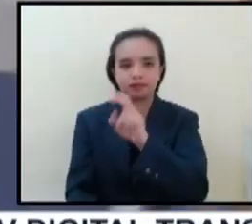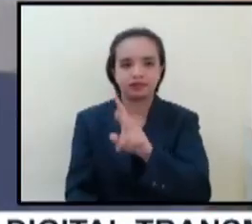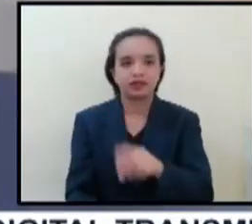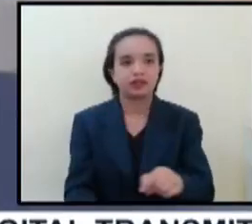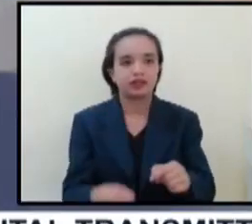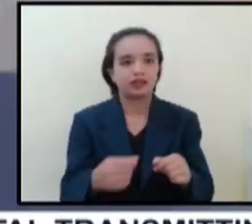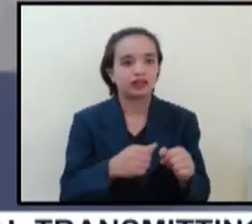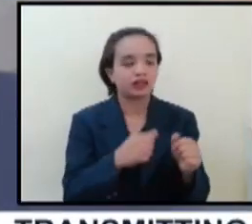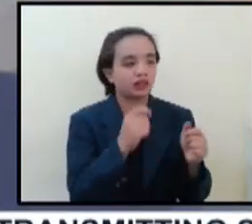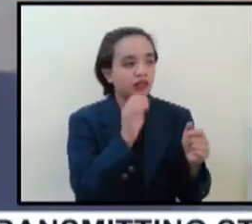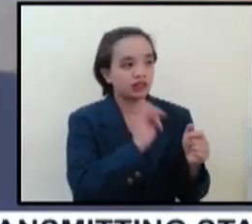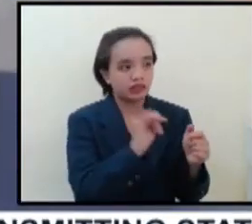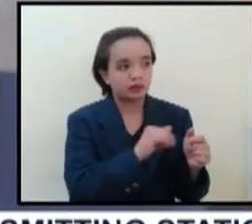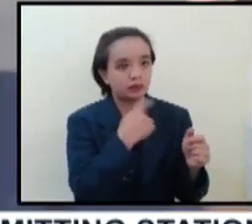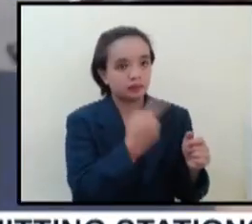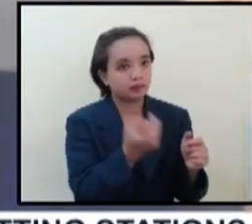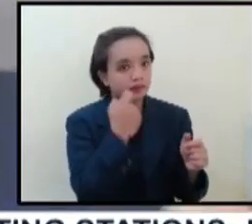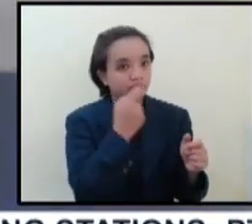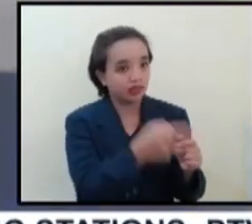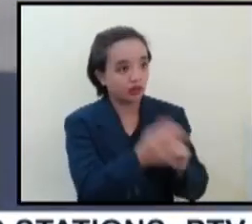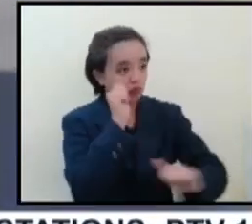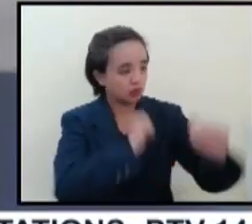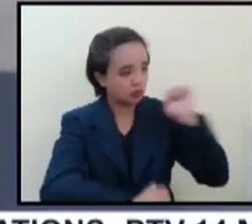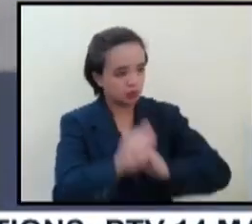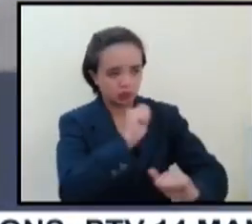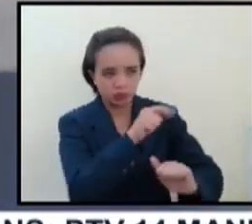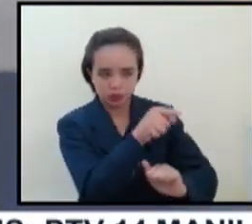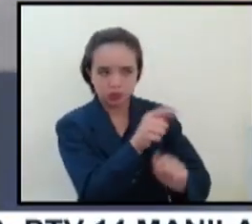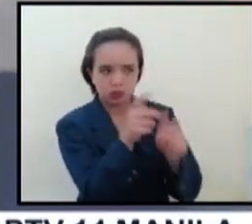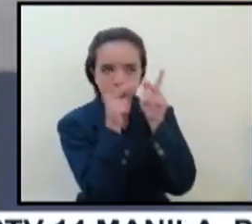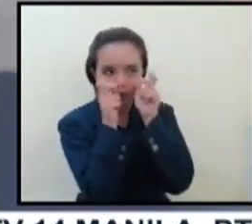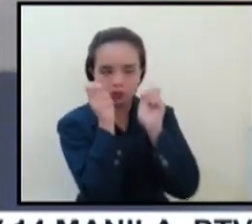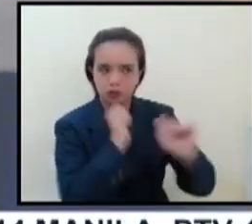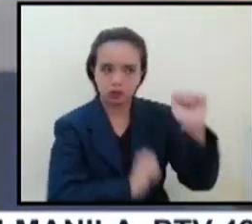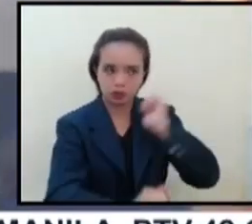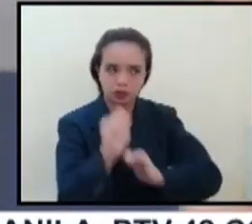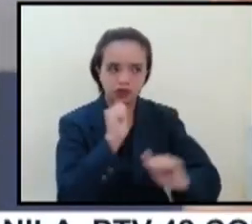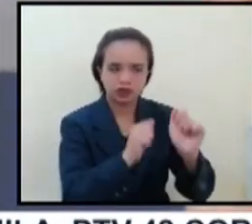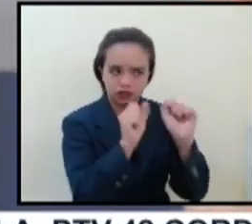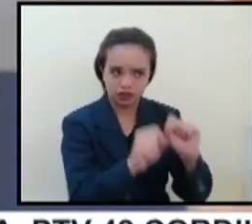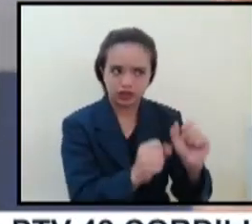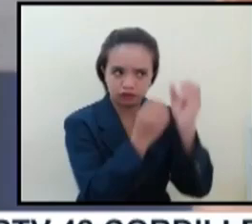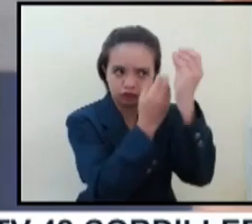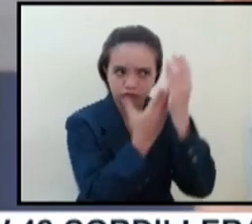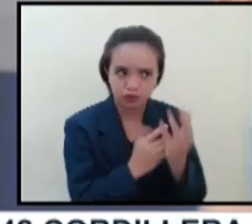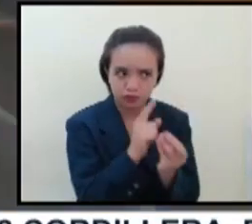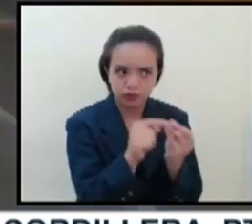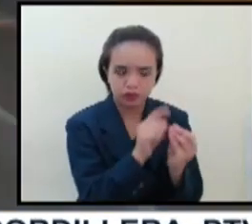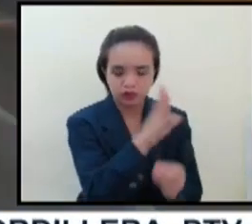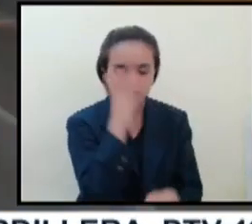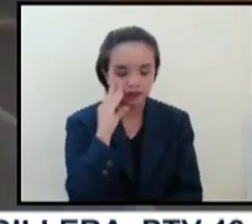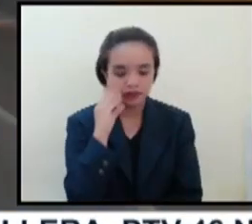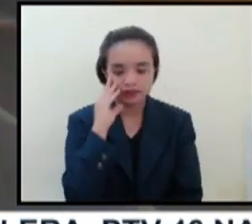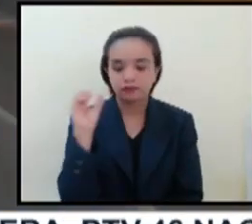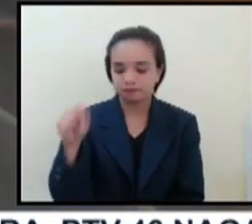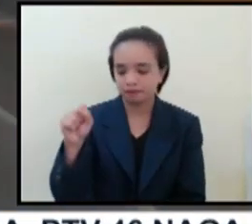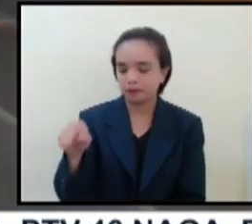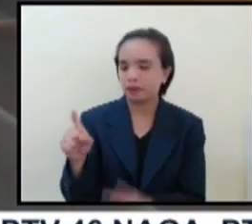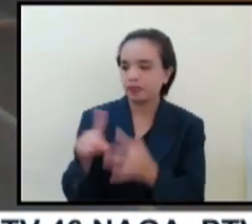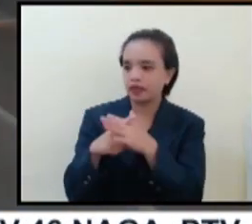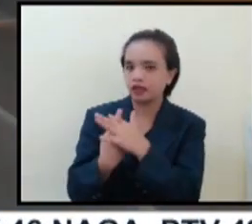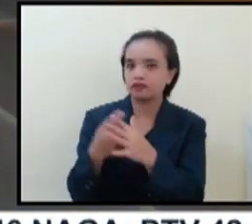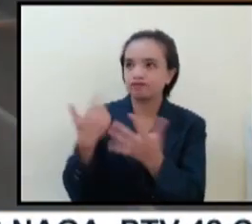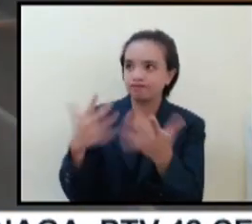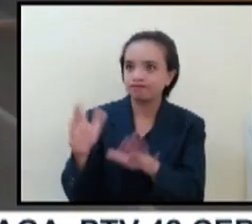gaya natin nabanggit, hindi kayo maarte rin. So we heard that you're an actress, so tell us more about your journey. Yes, nagsimula din right after kung manalo.